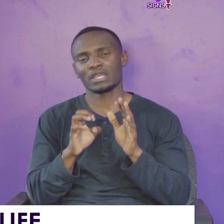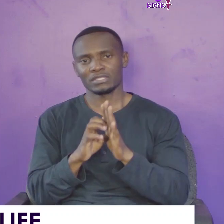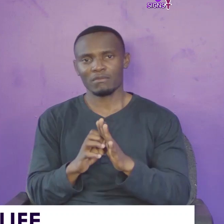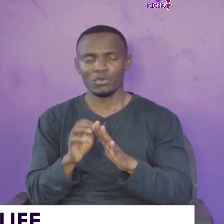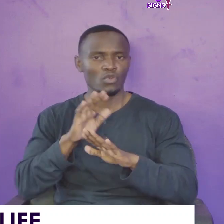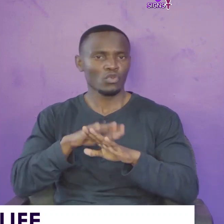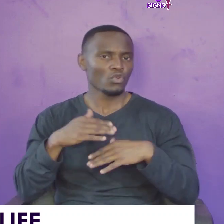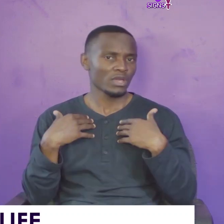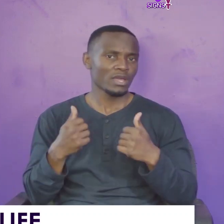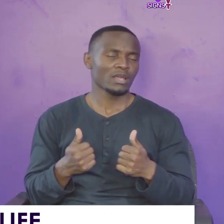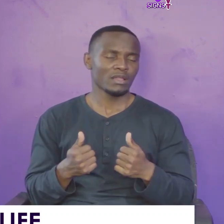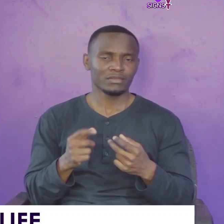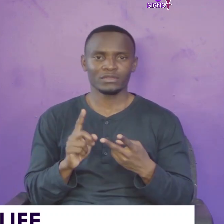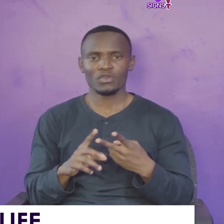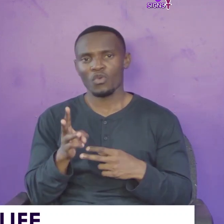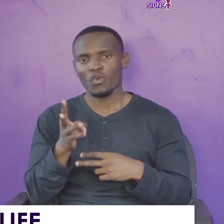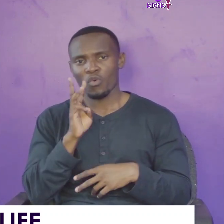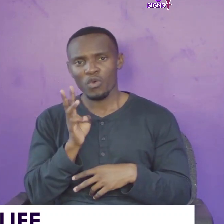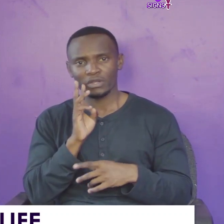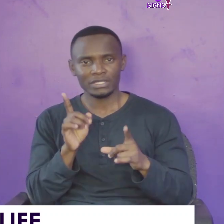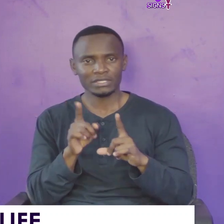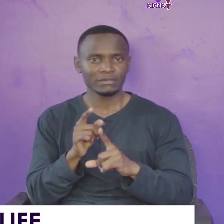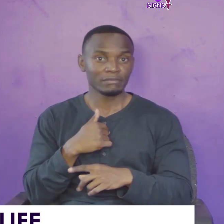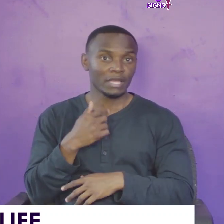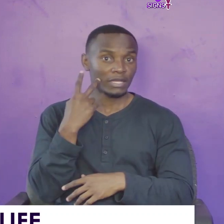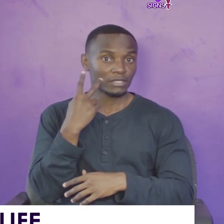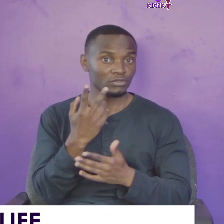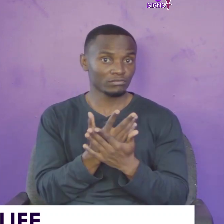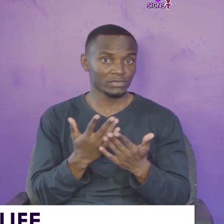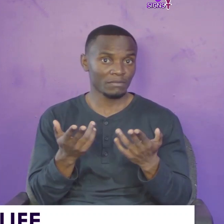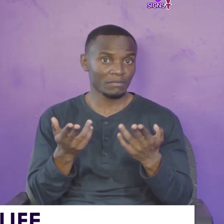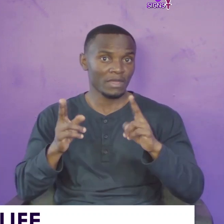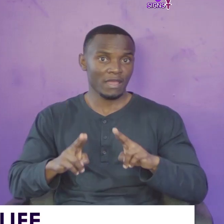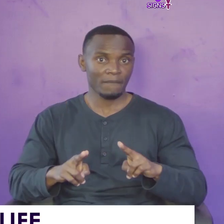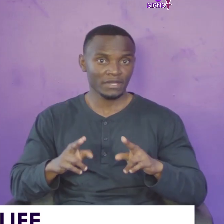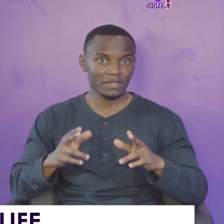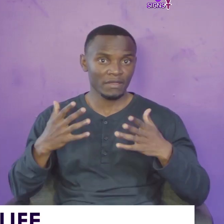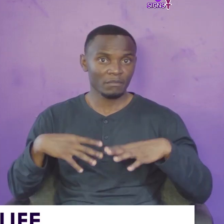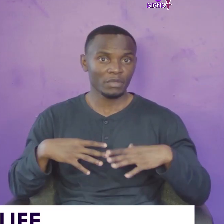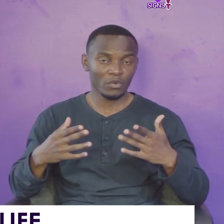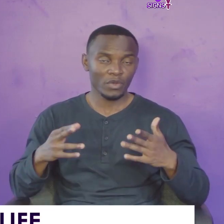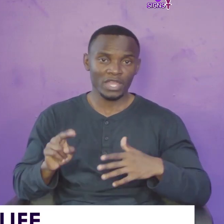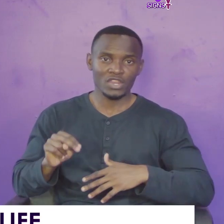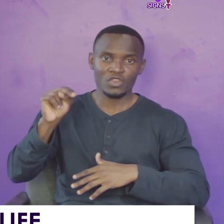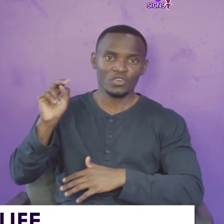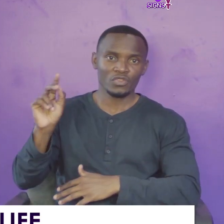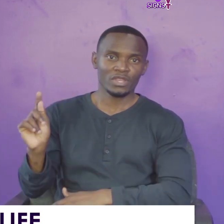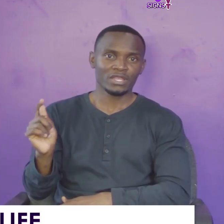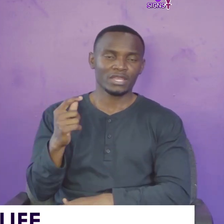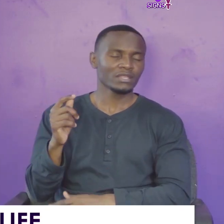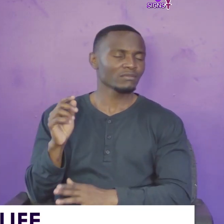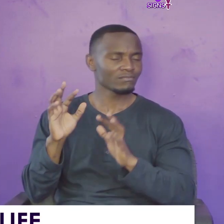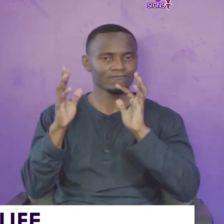water. I saw something going round, people in the northern Kenya